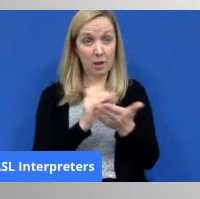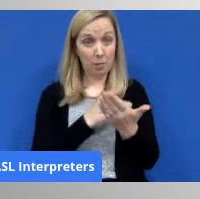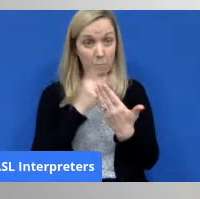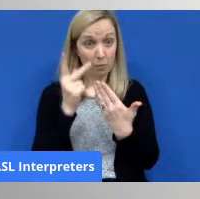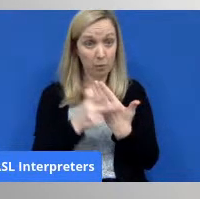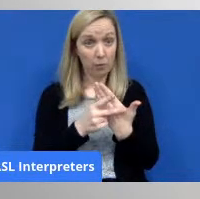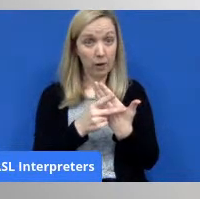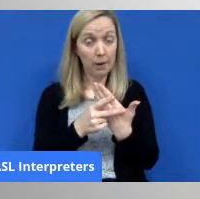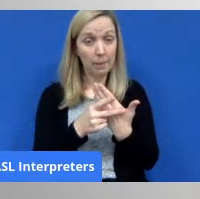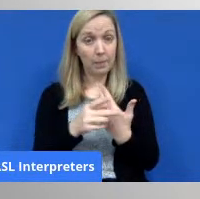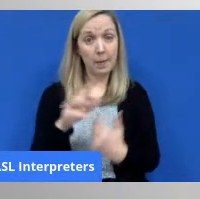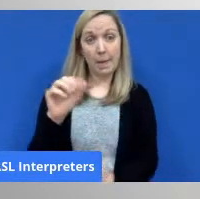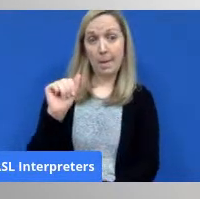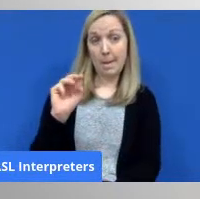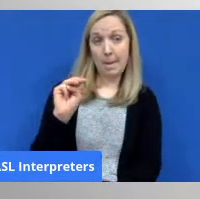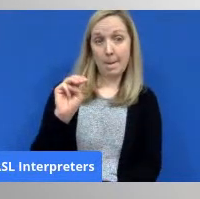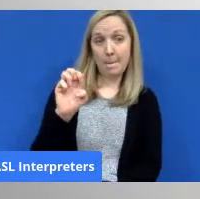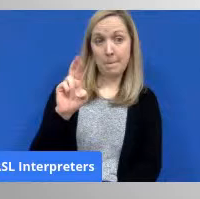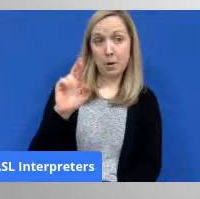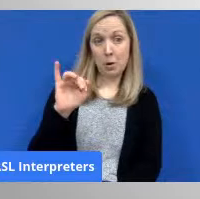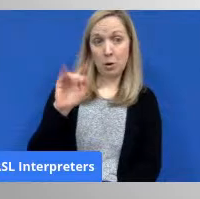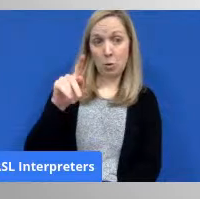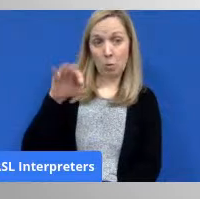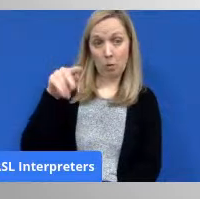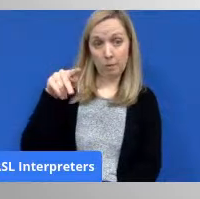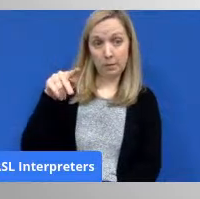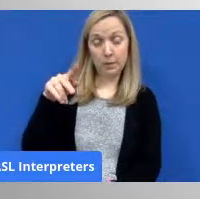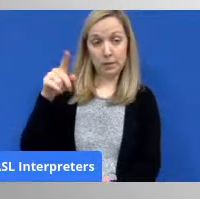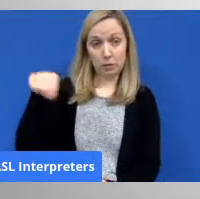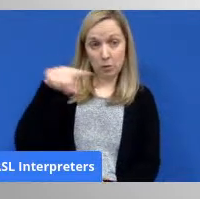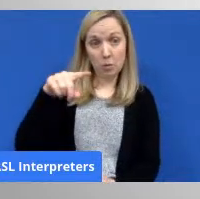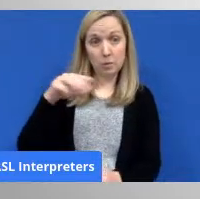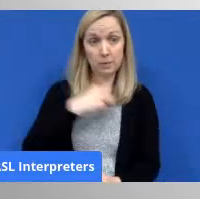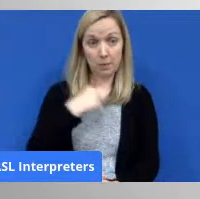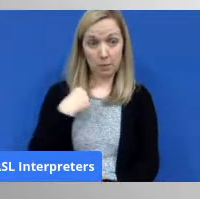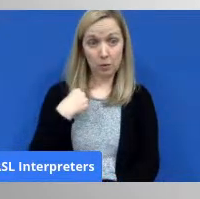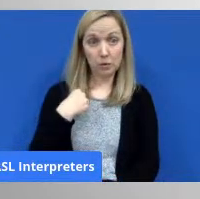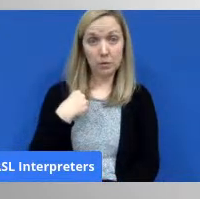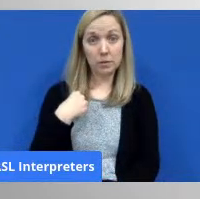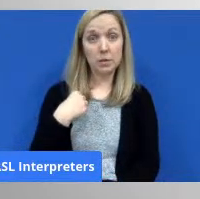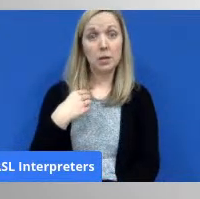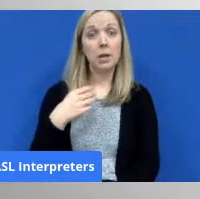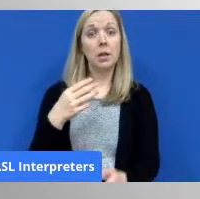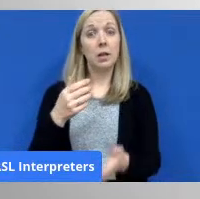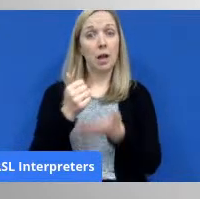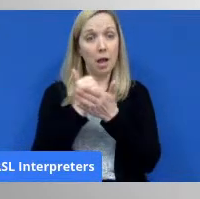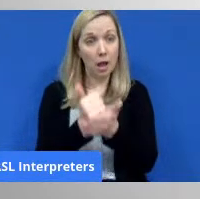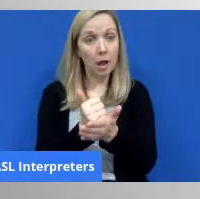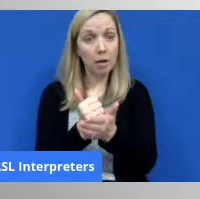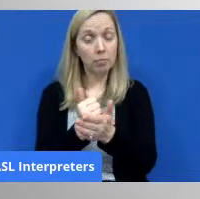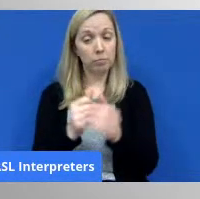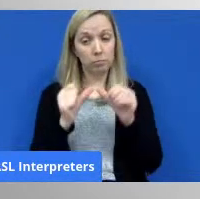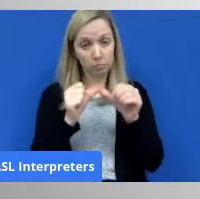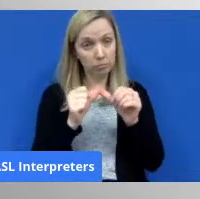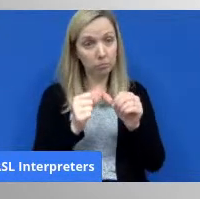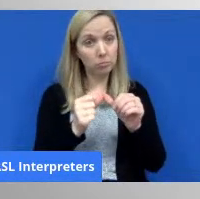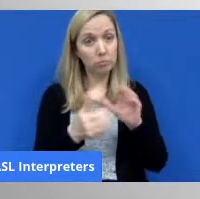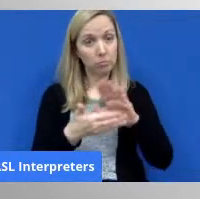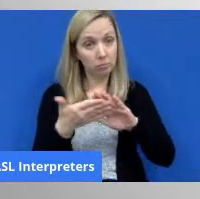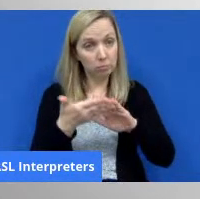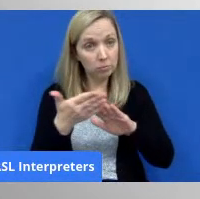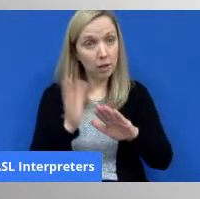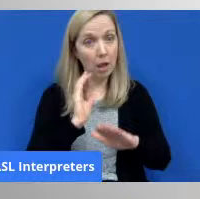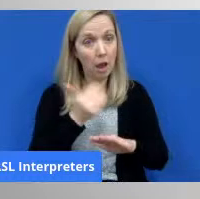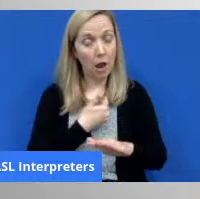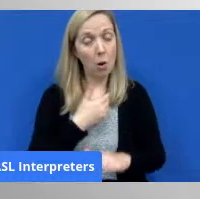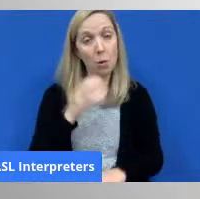our staff coordinator, have done is to actually help maintain the Clark Middle and Hillsman gardens throughout